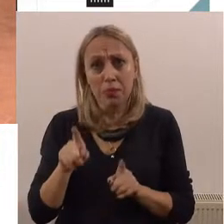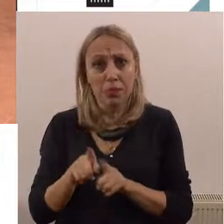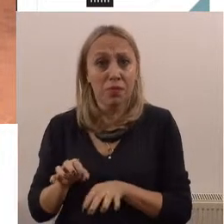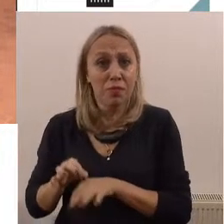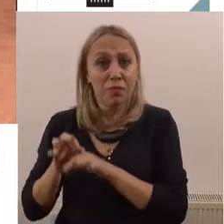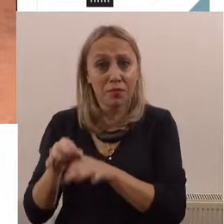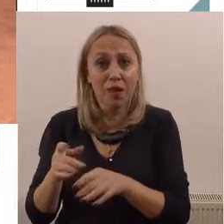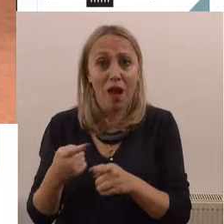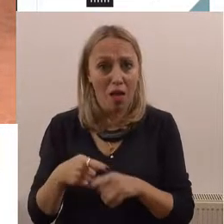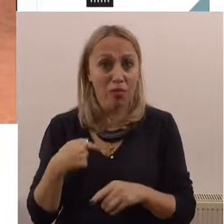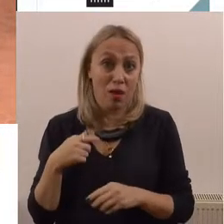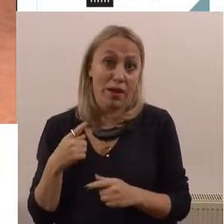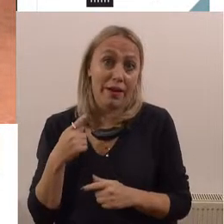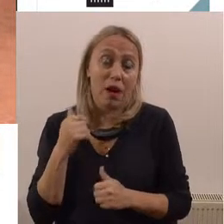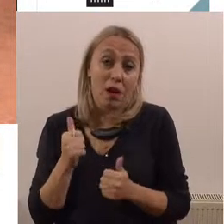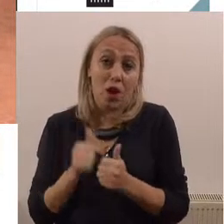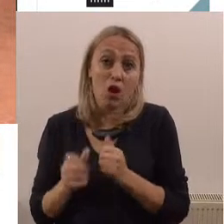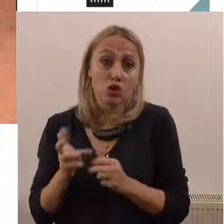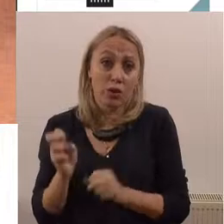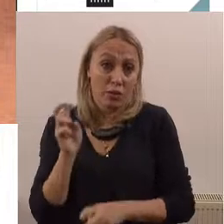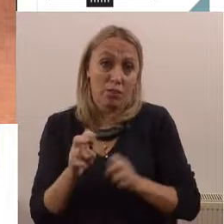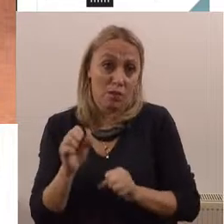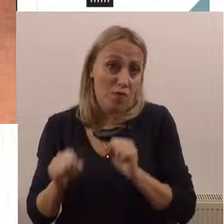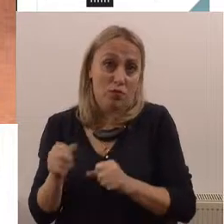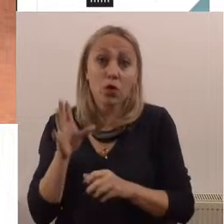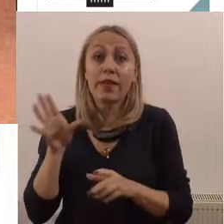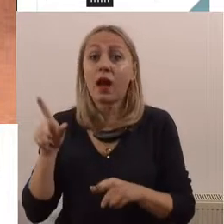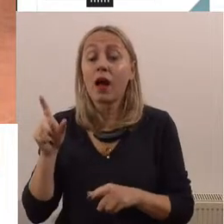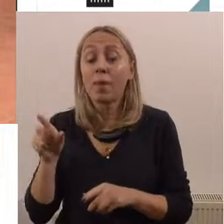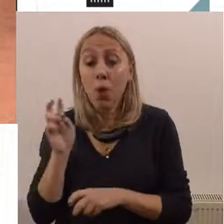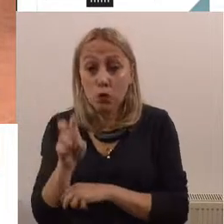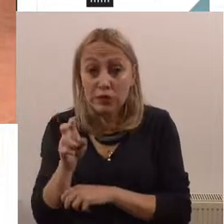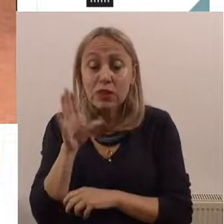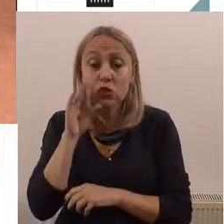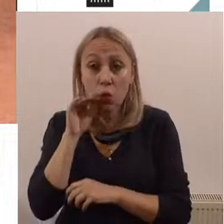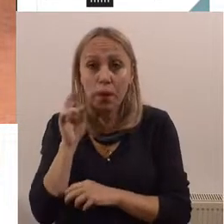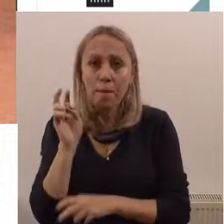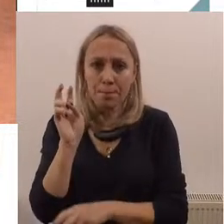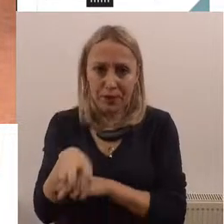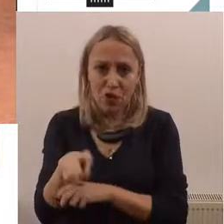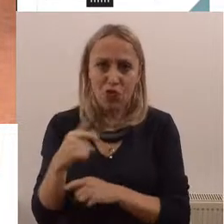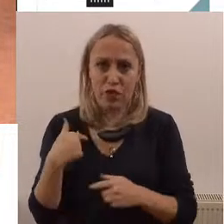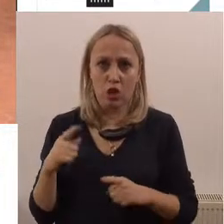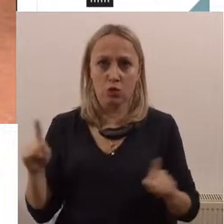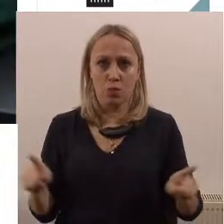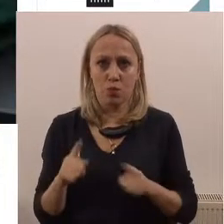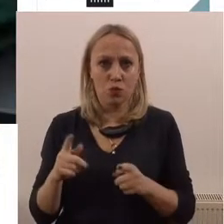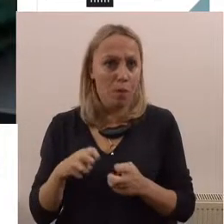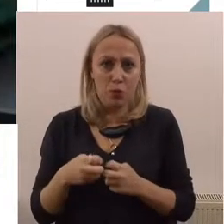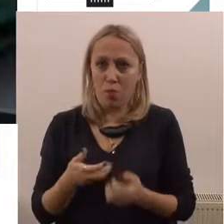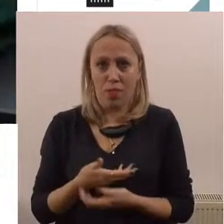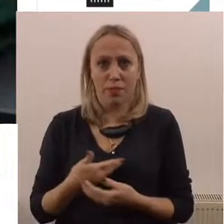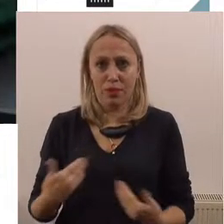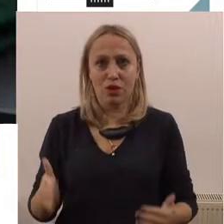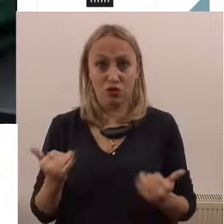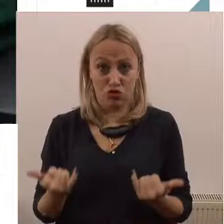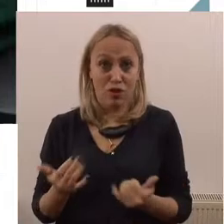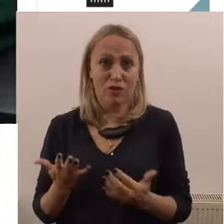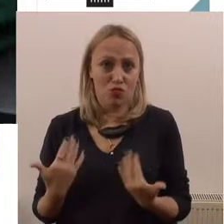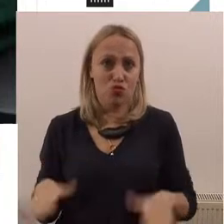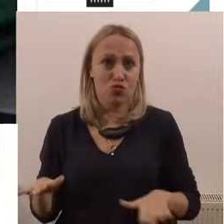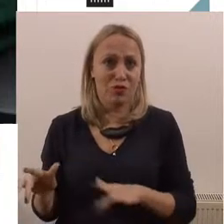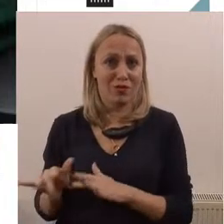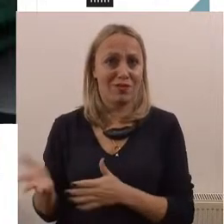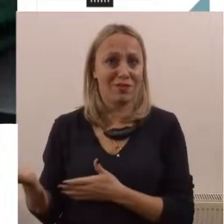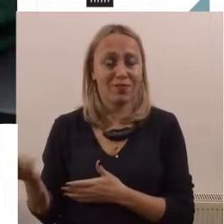to them that there was nothing to be afraid of, that this is our everyday routine. And we have many guests